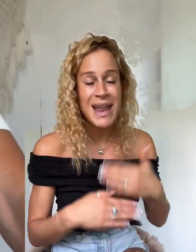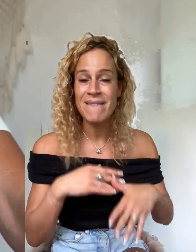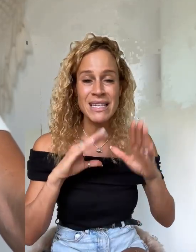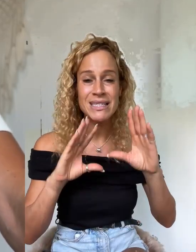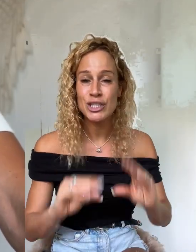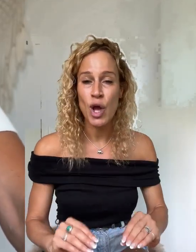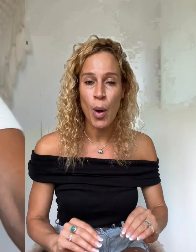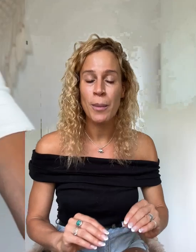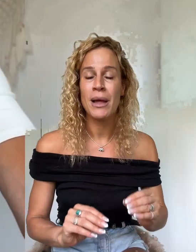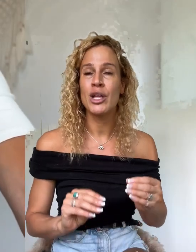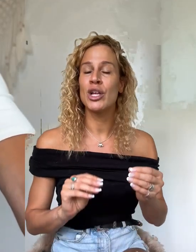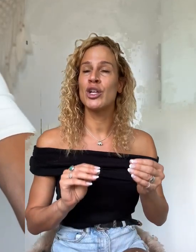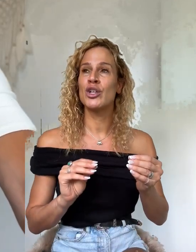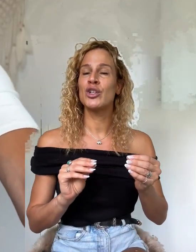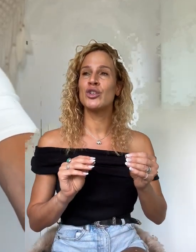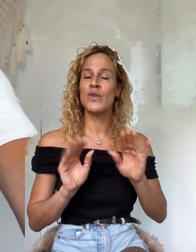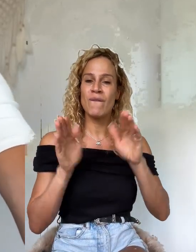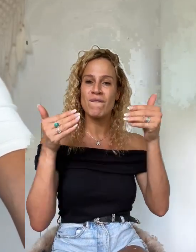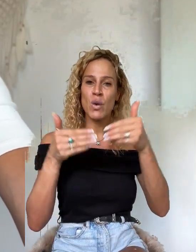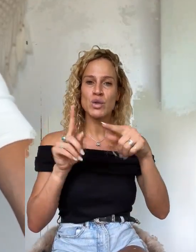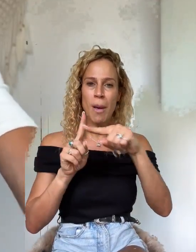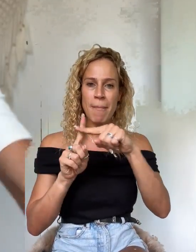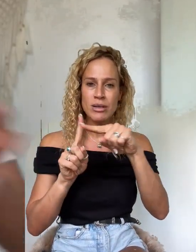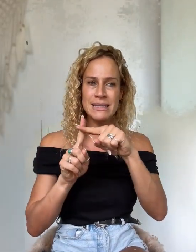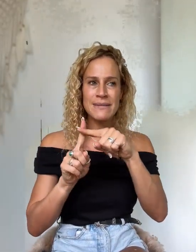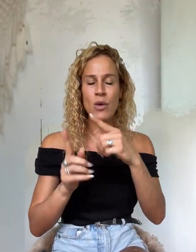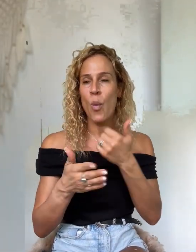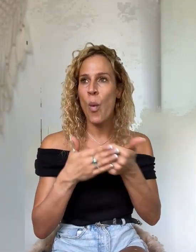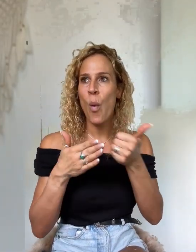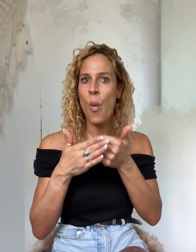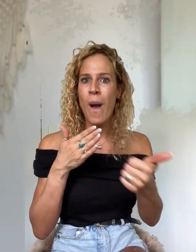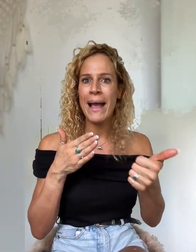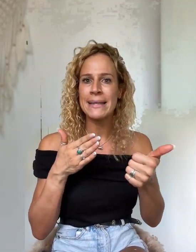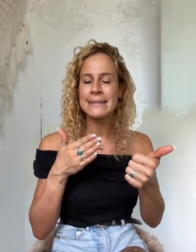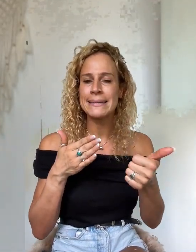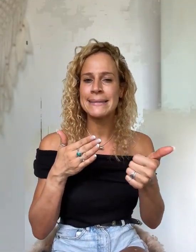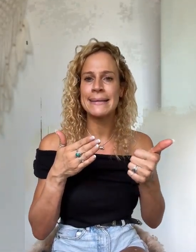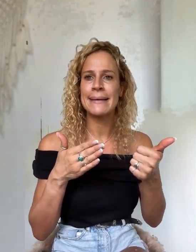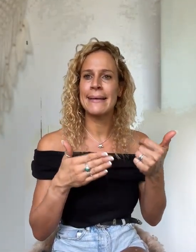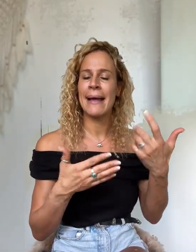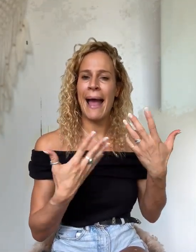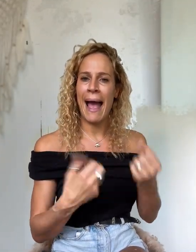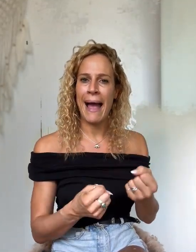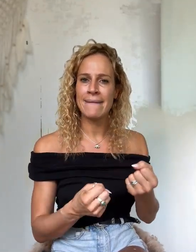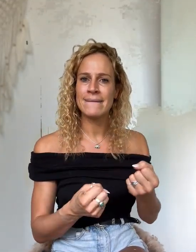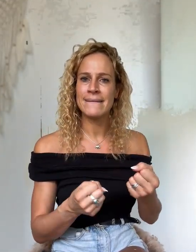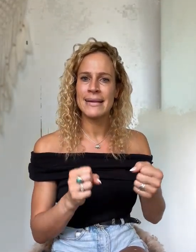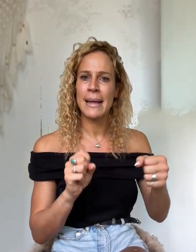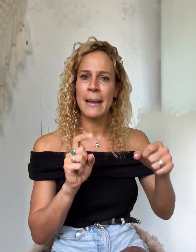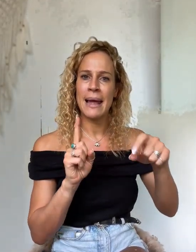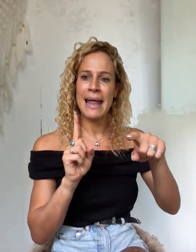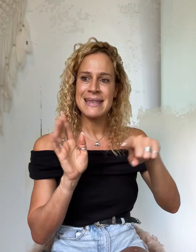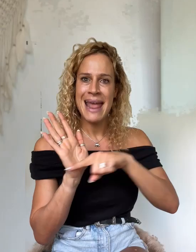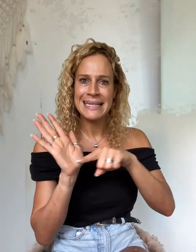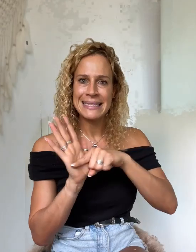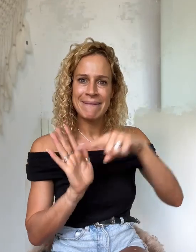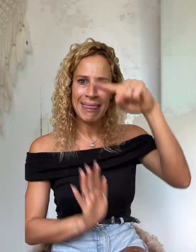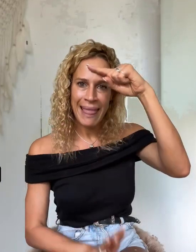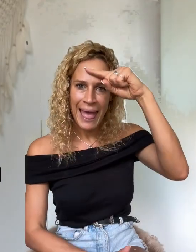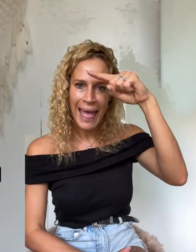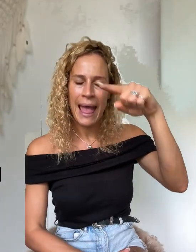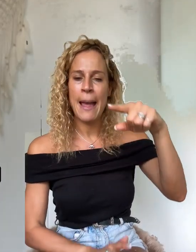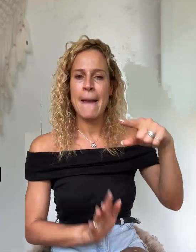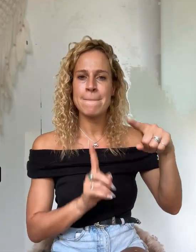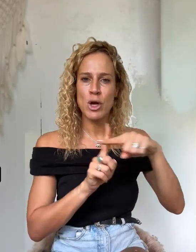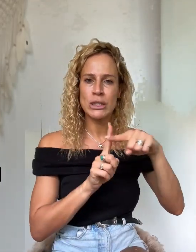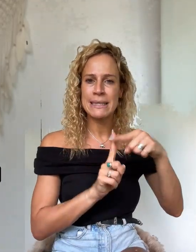negative at the front and the positive at the back, and I think it's like that daily reminder to go and turn it around. Stick